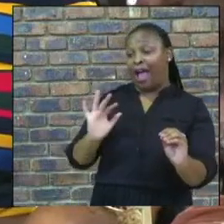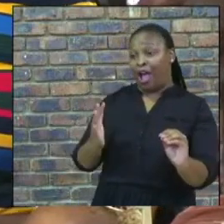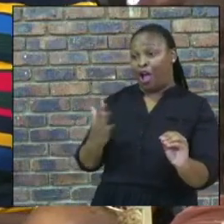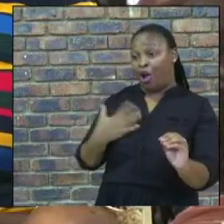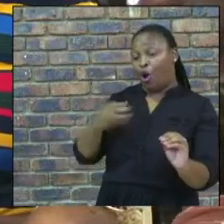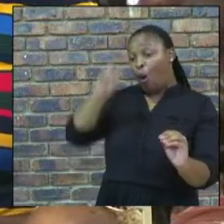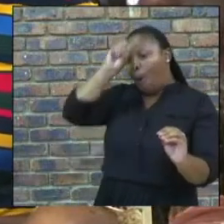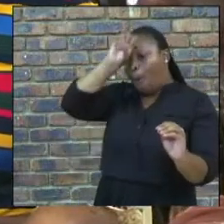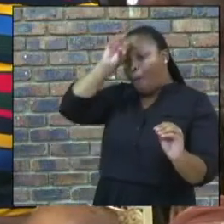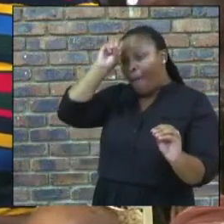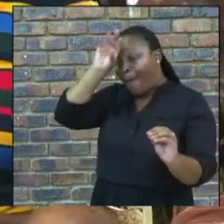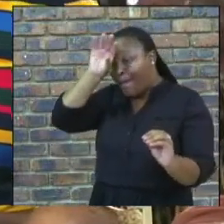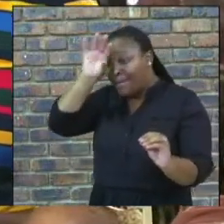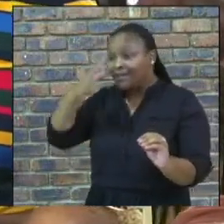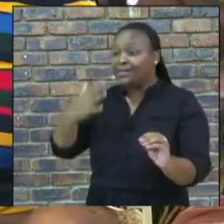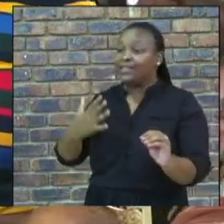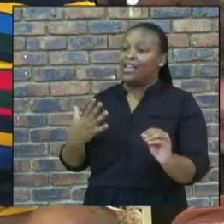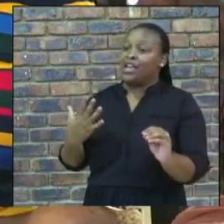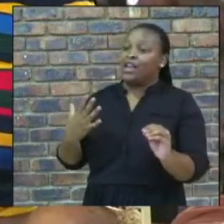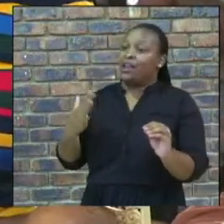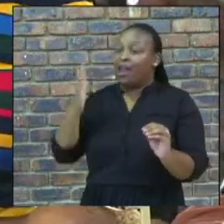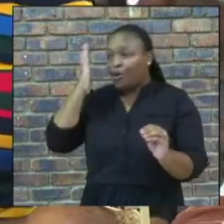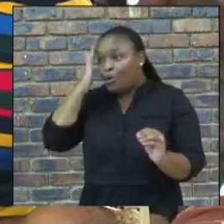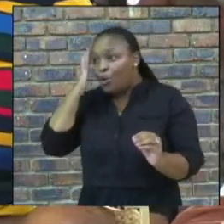know how to do this